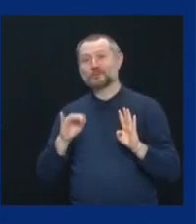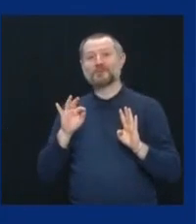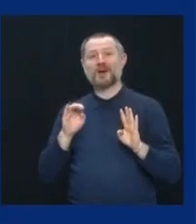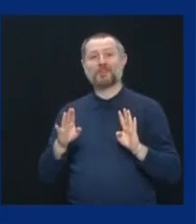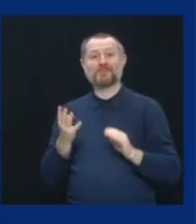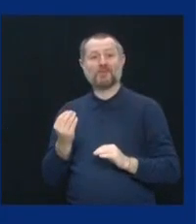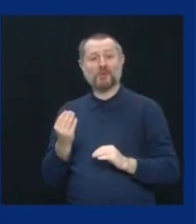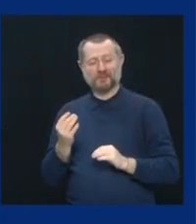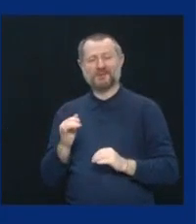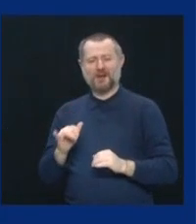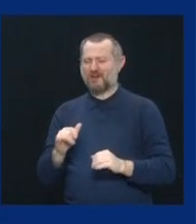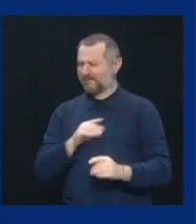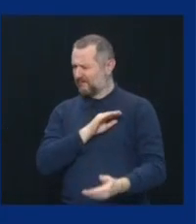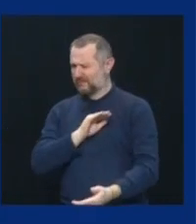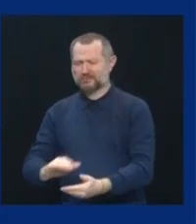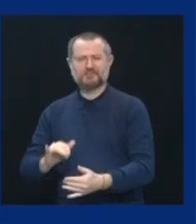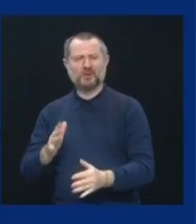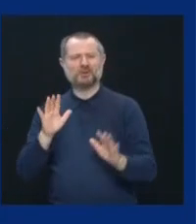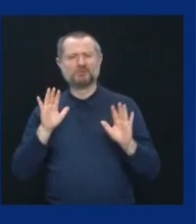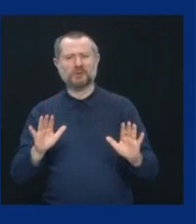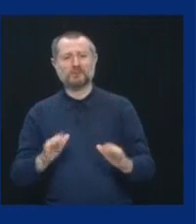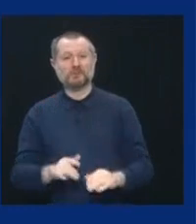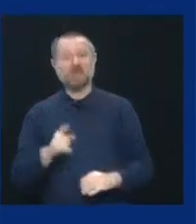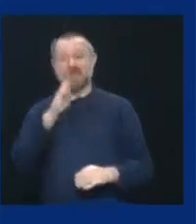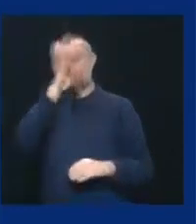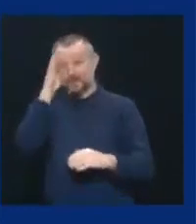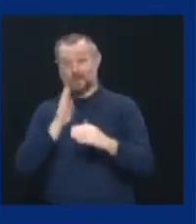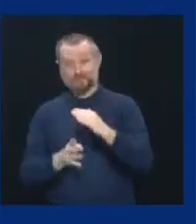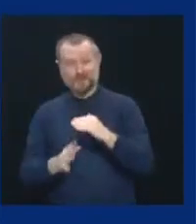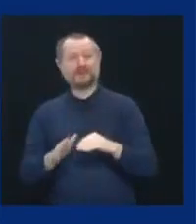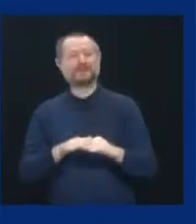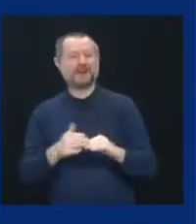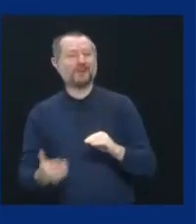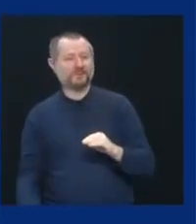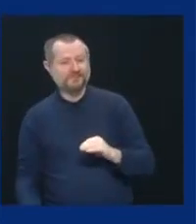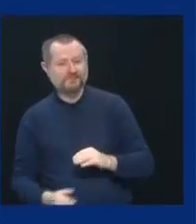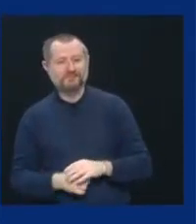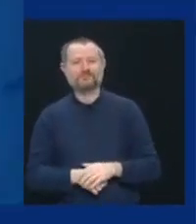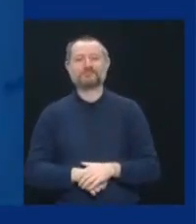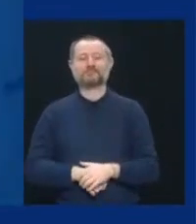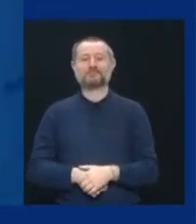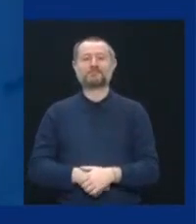news. Hospitalizations are down.